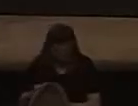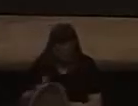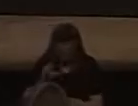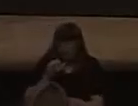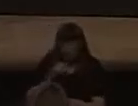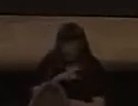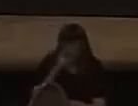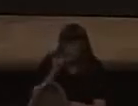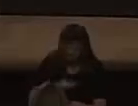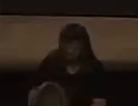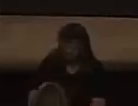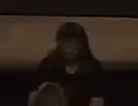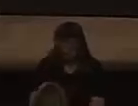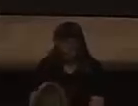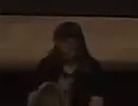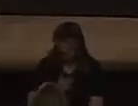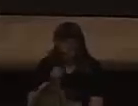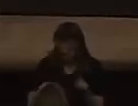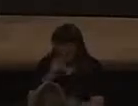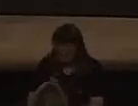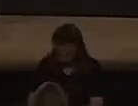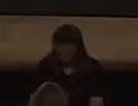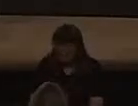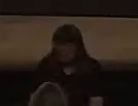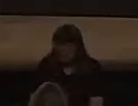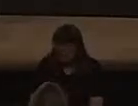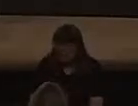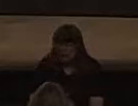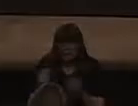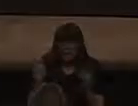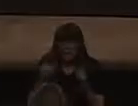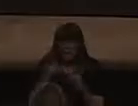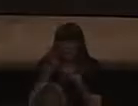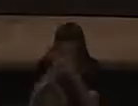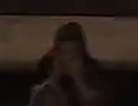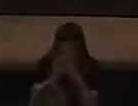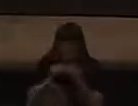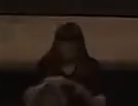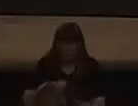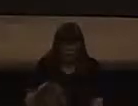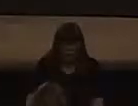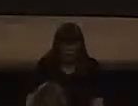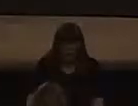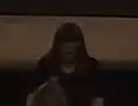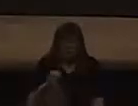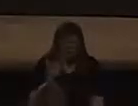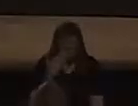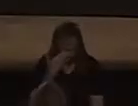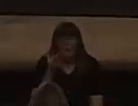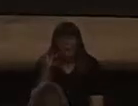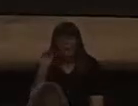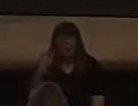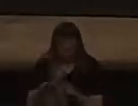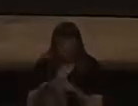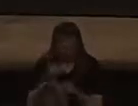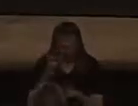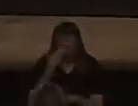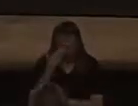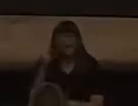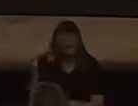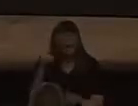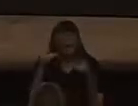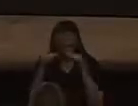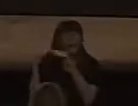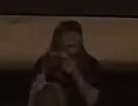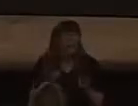it?" And he goes, "No, I can't. It's just all gray to me." Well, the colors were the same values,